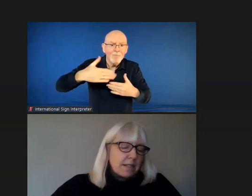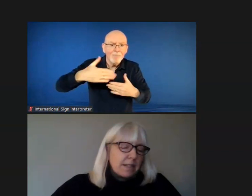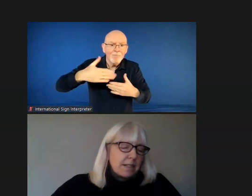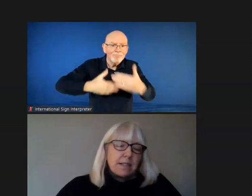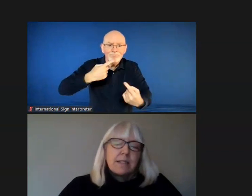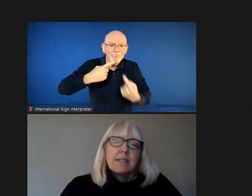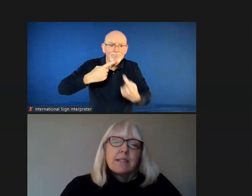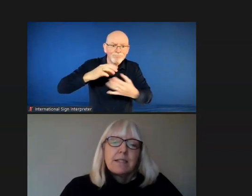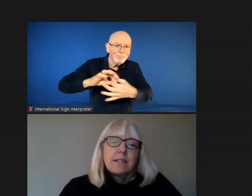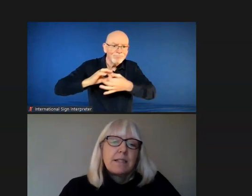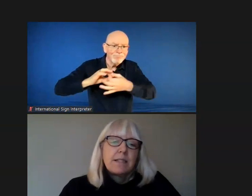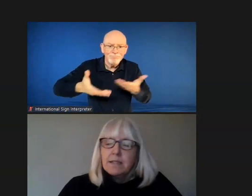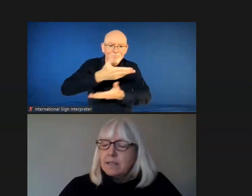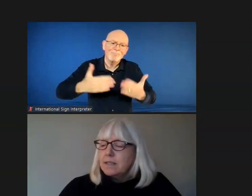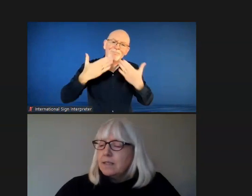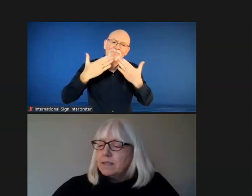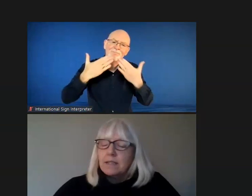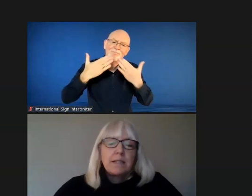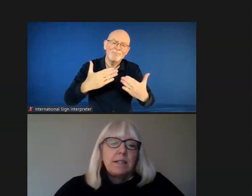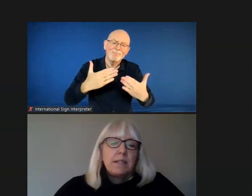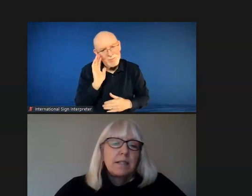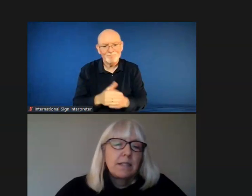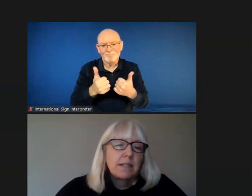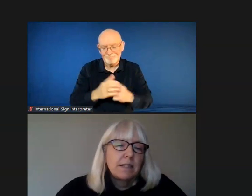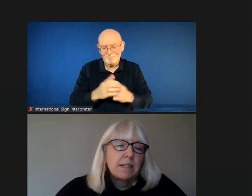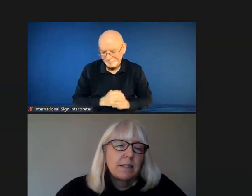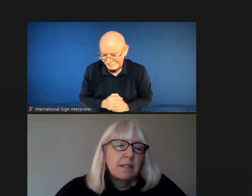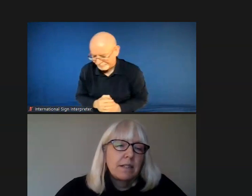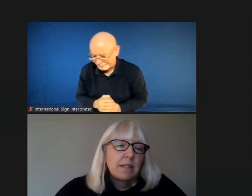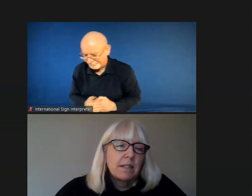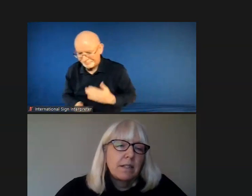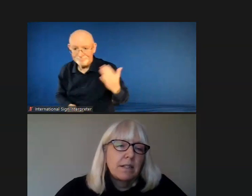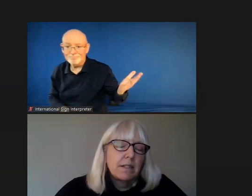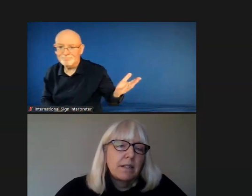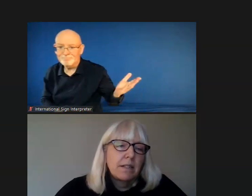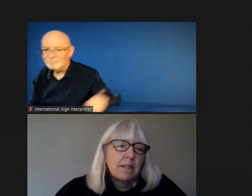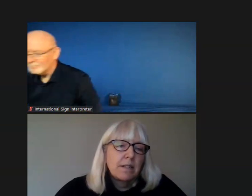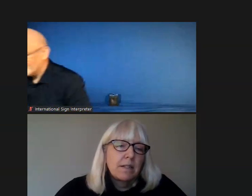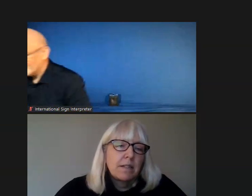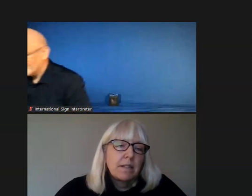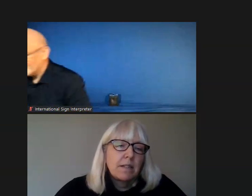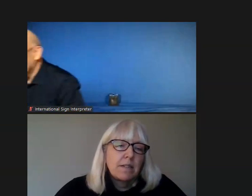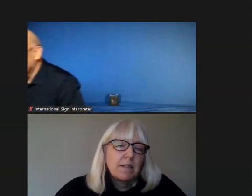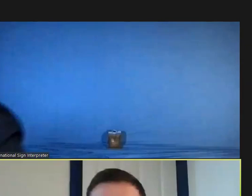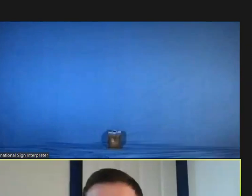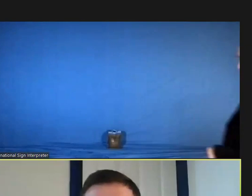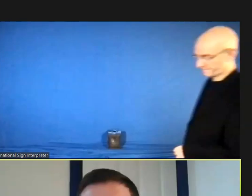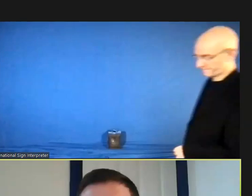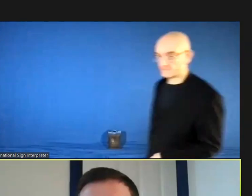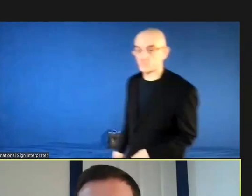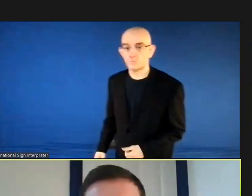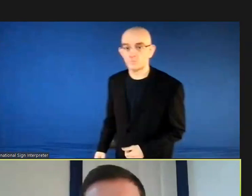Thank you so much, Joanna, for sharing in so much detail the report and its findings. I've now got the pleasure